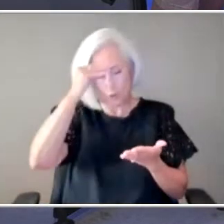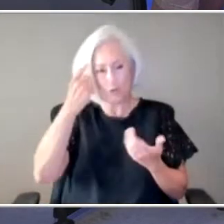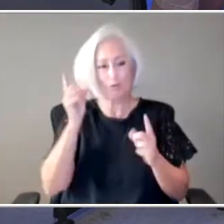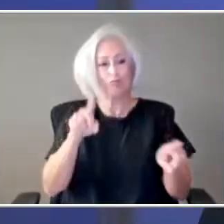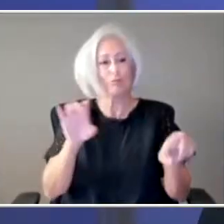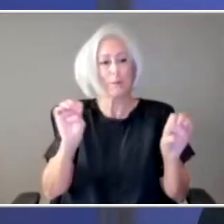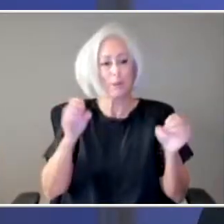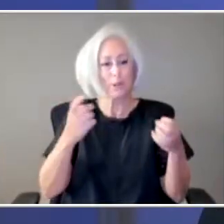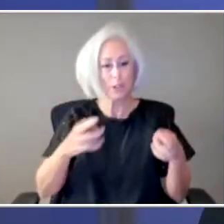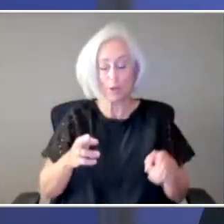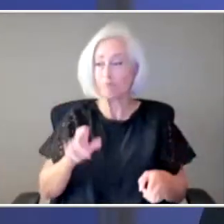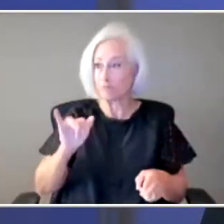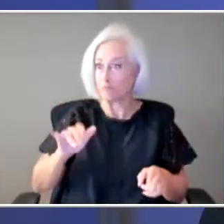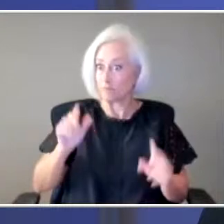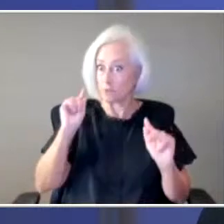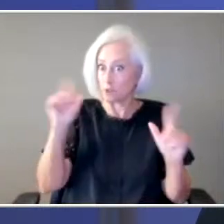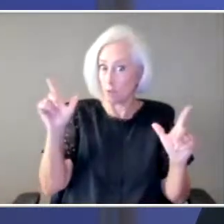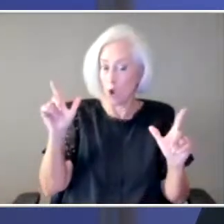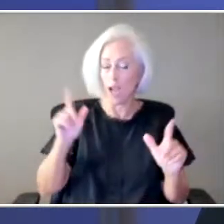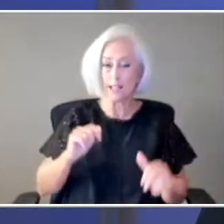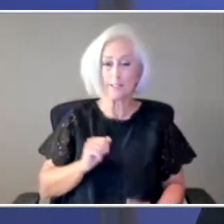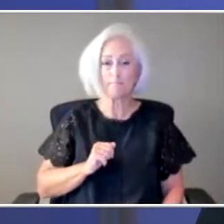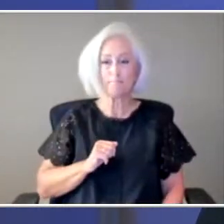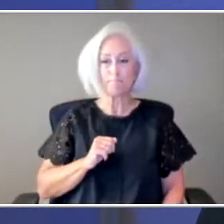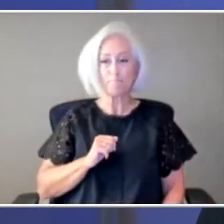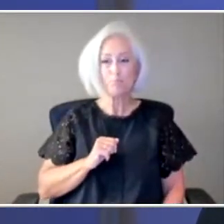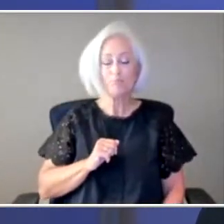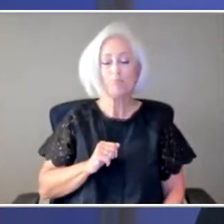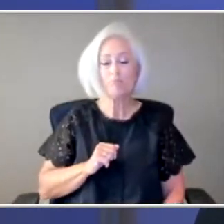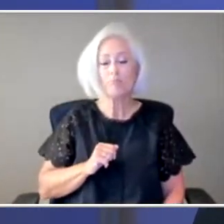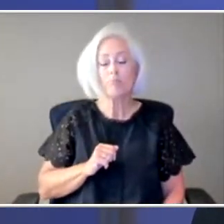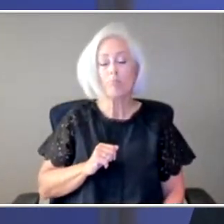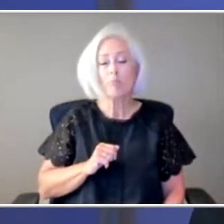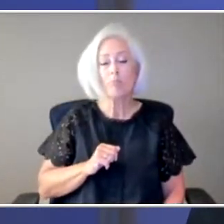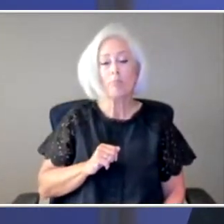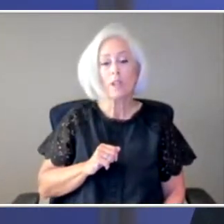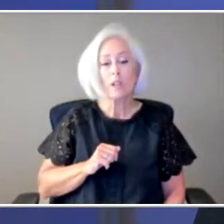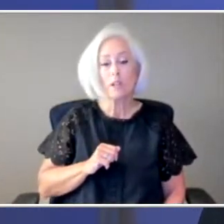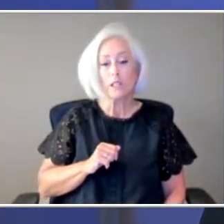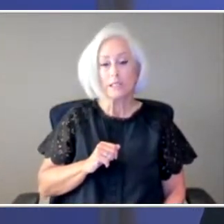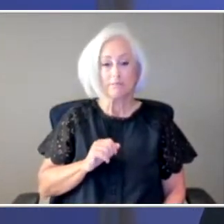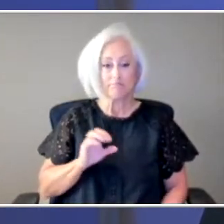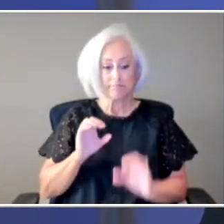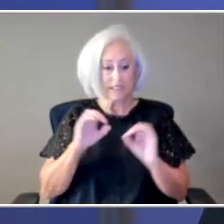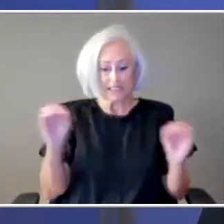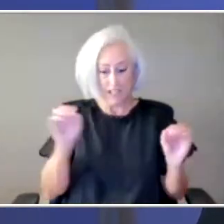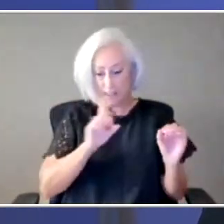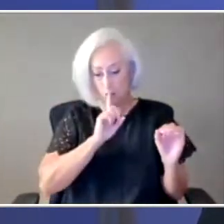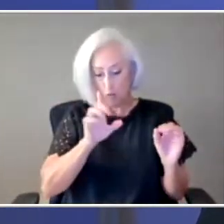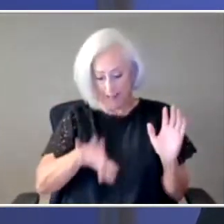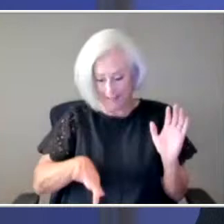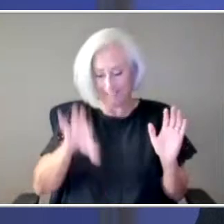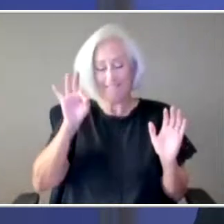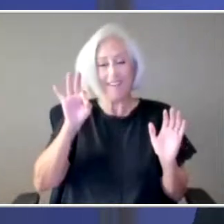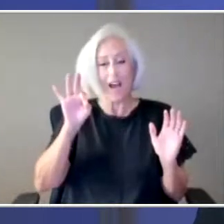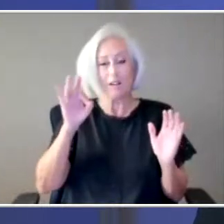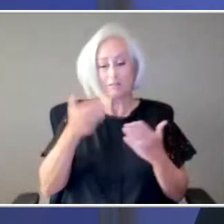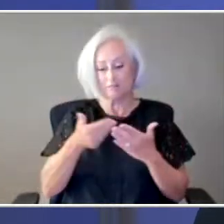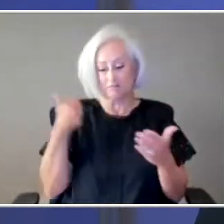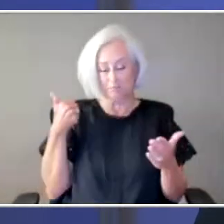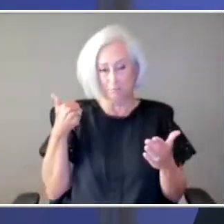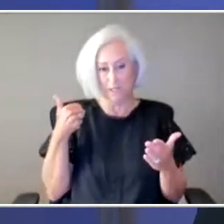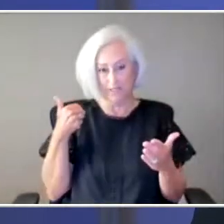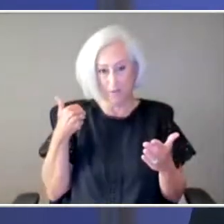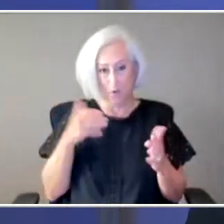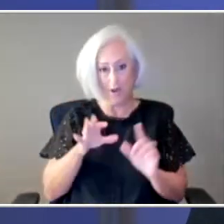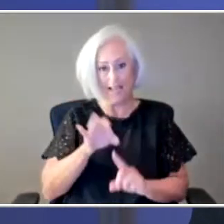to my surprise. Yes, so from there, since nothing was really found, except for the two spots that they suspected